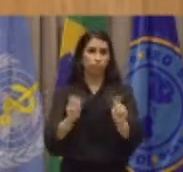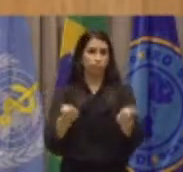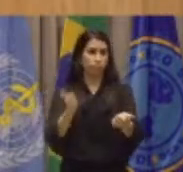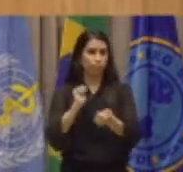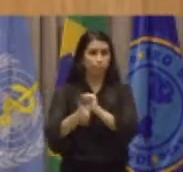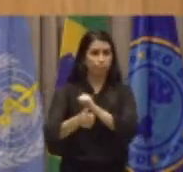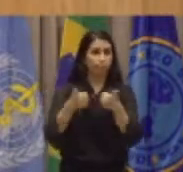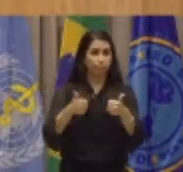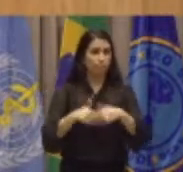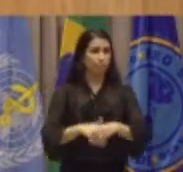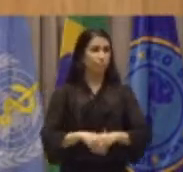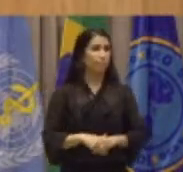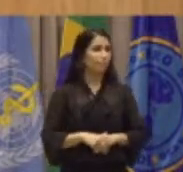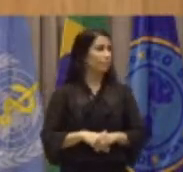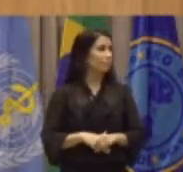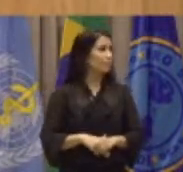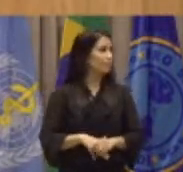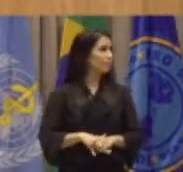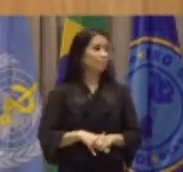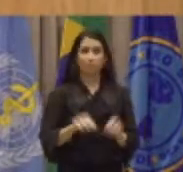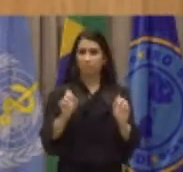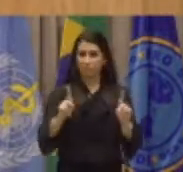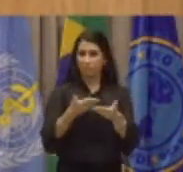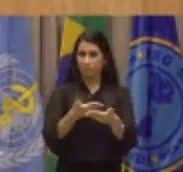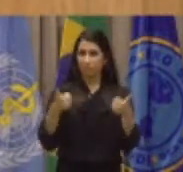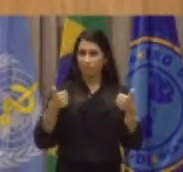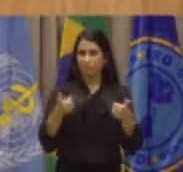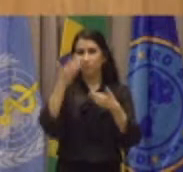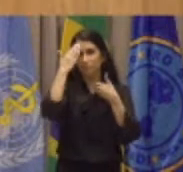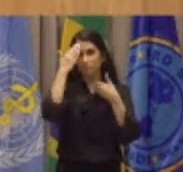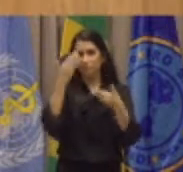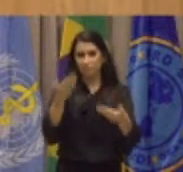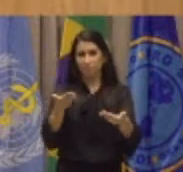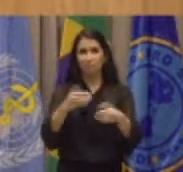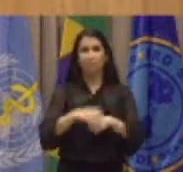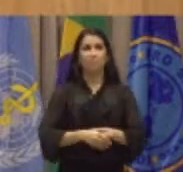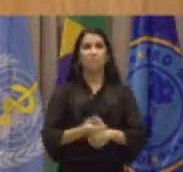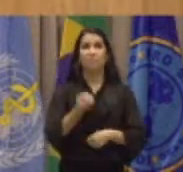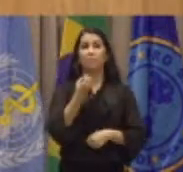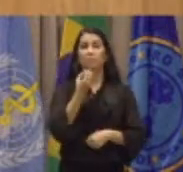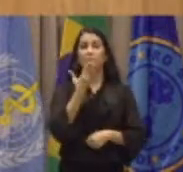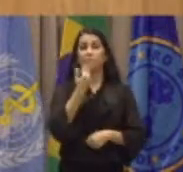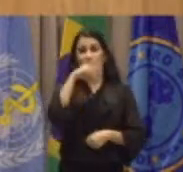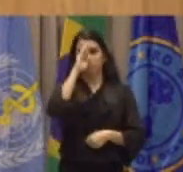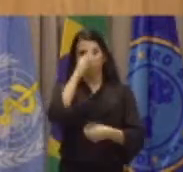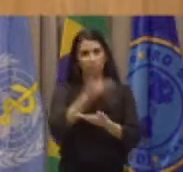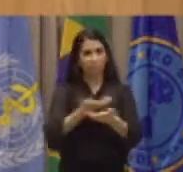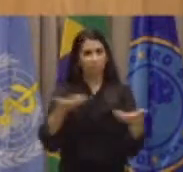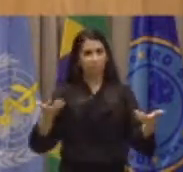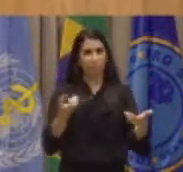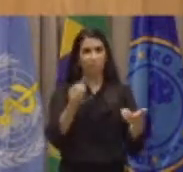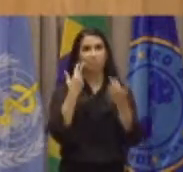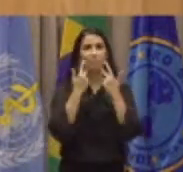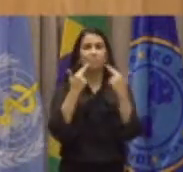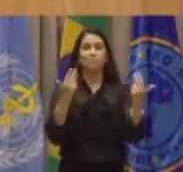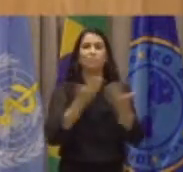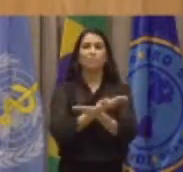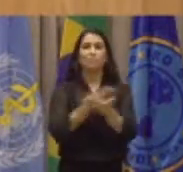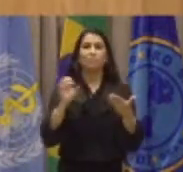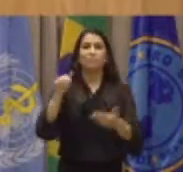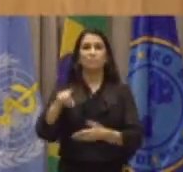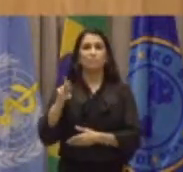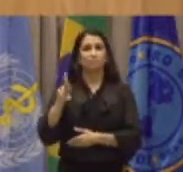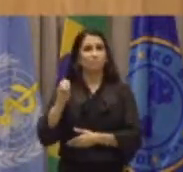table that is scheduled. Okay? Thank you, and have a quick lunch.